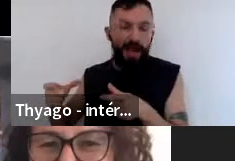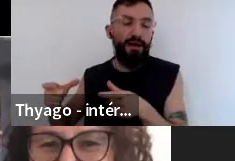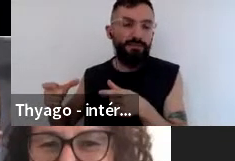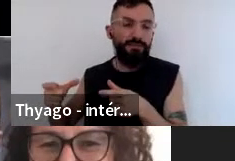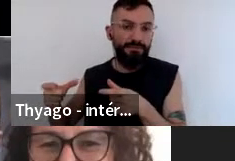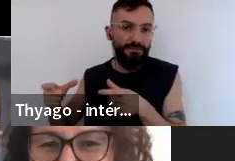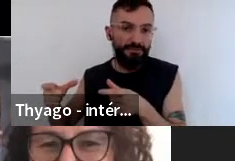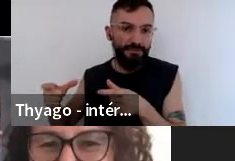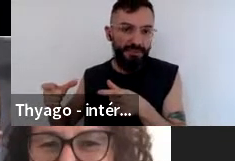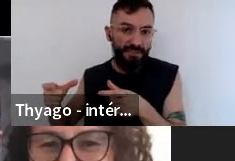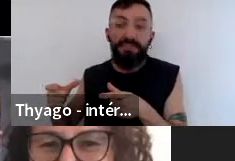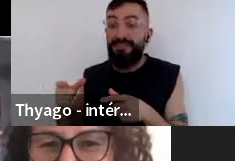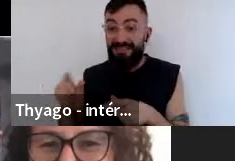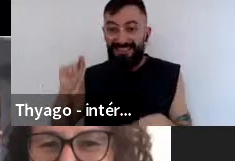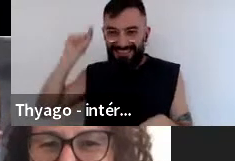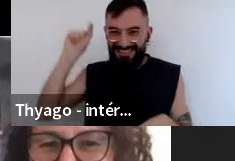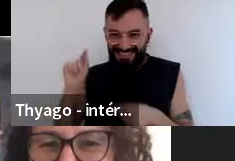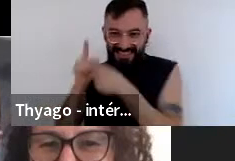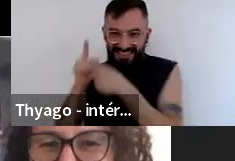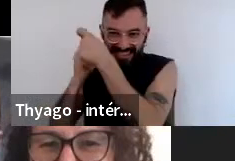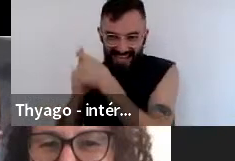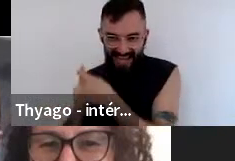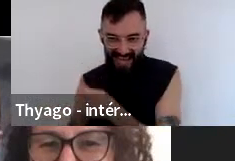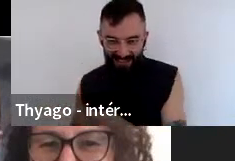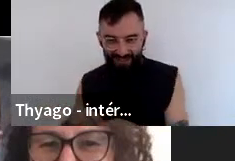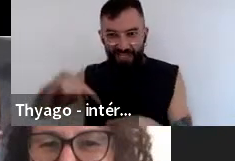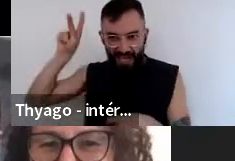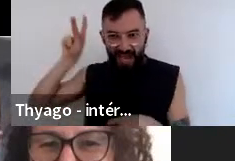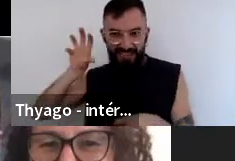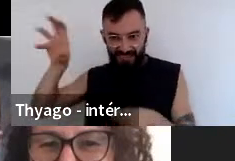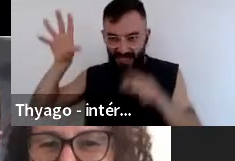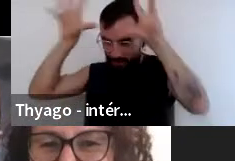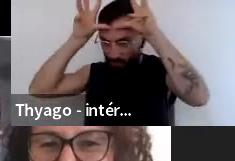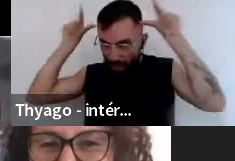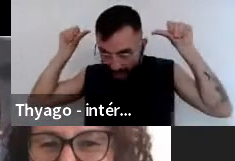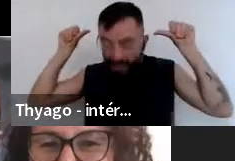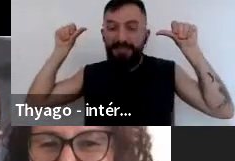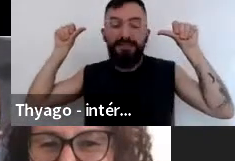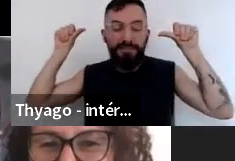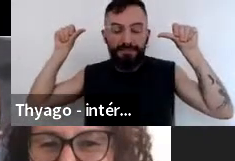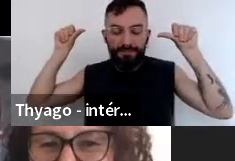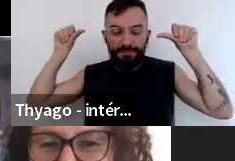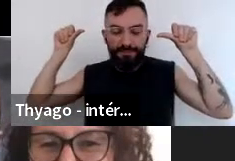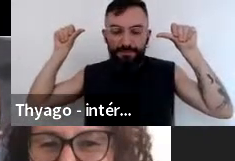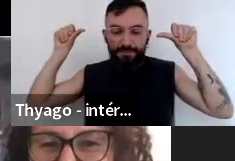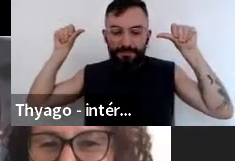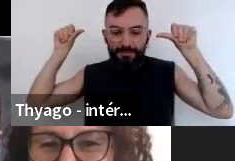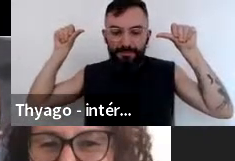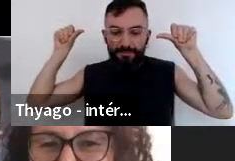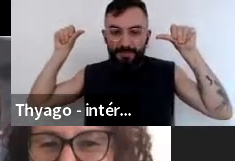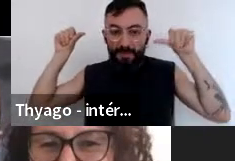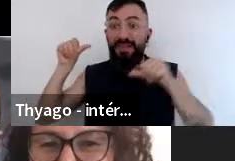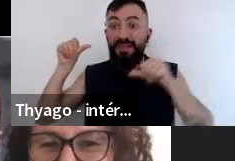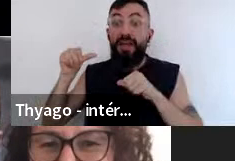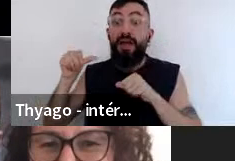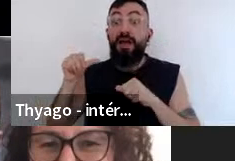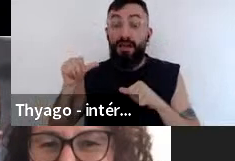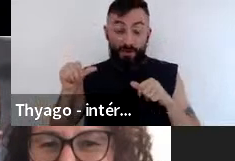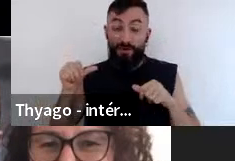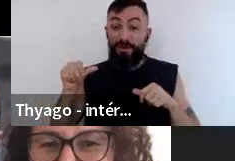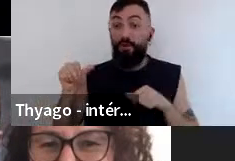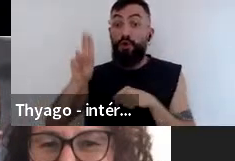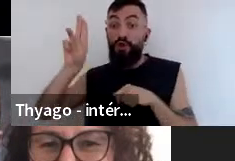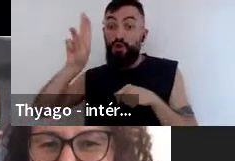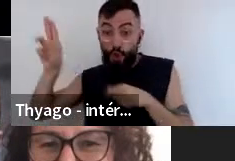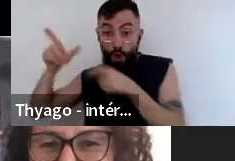name the 22 cities in the state of Acre with the signs that name exactly